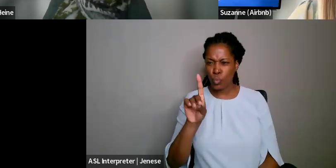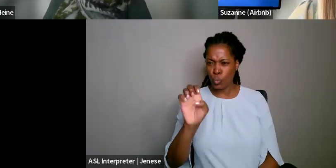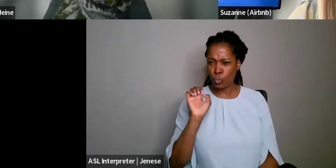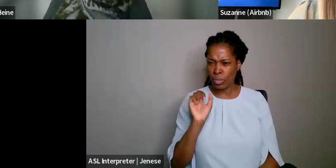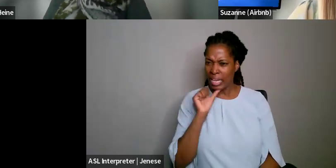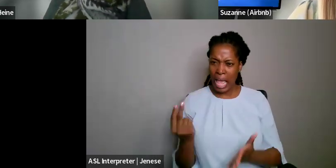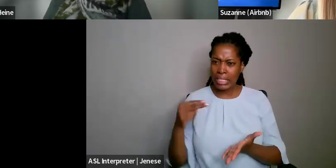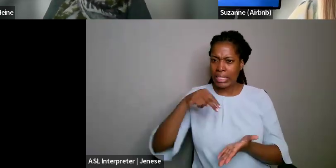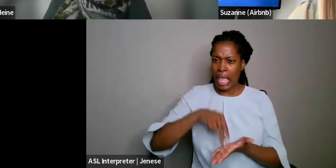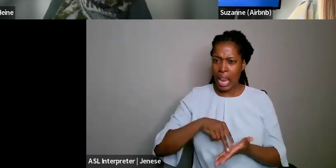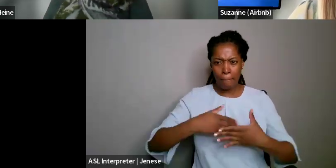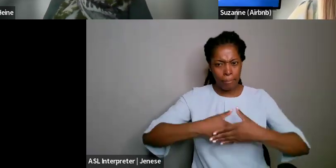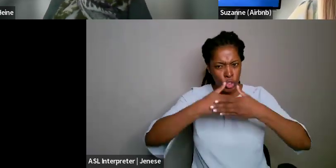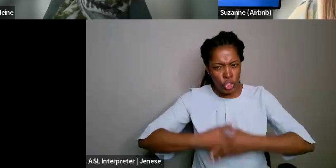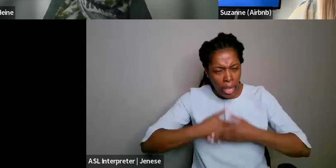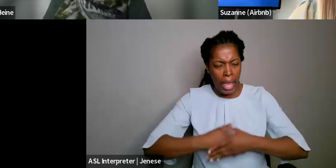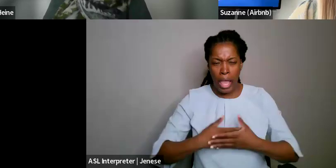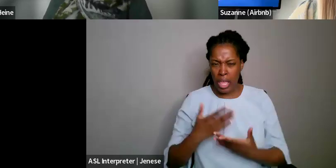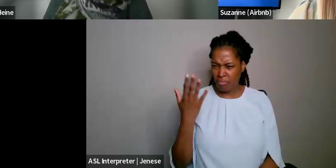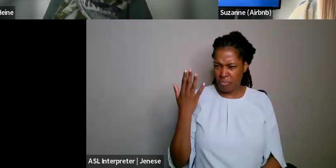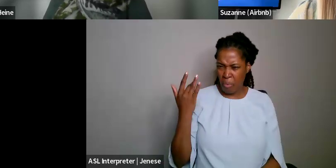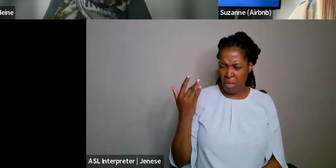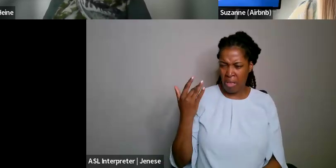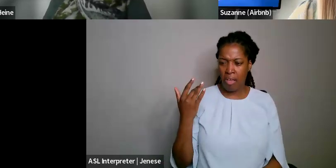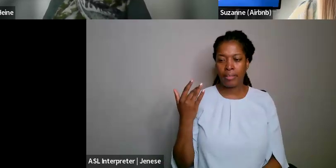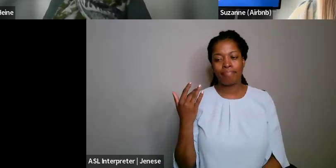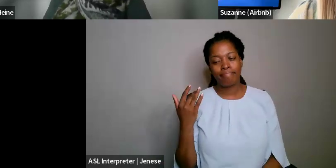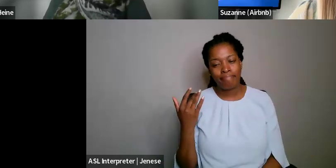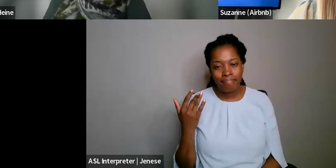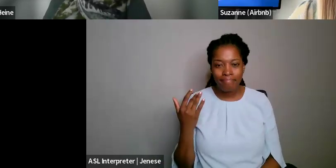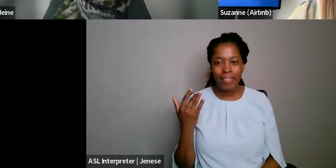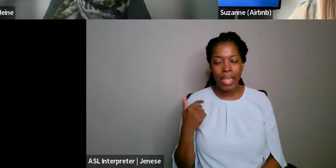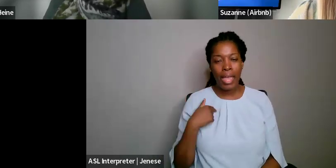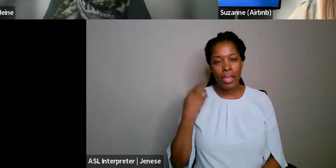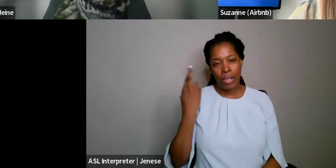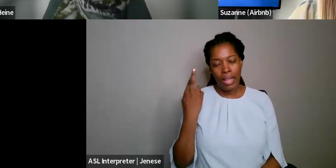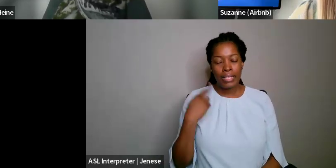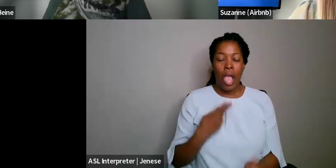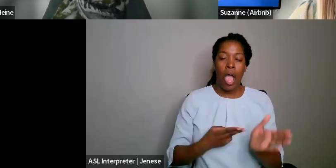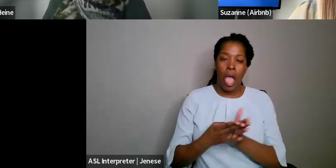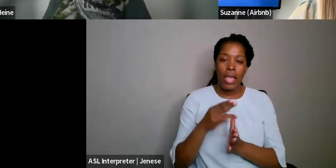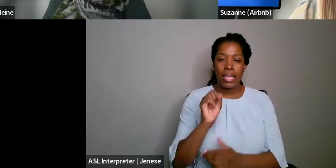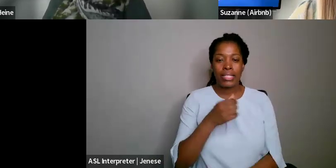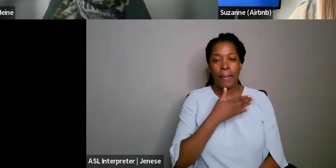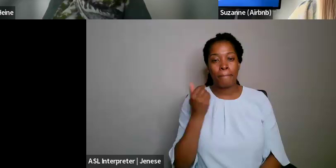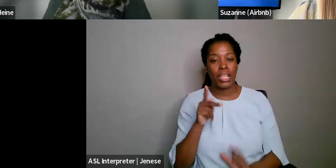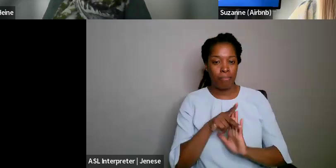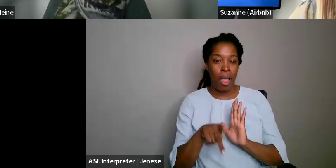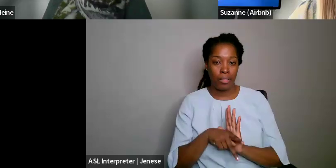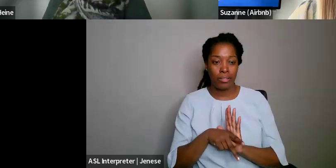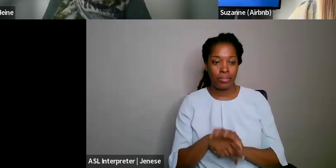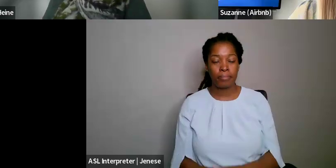to shake my hand, you know, their hand. So I decided that honesty was the best policy, and decided